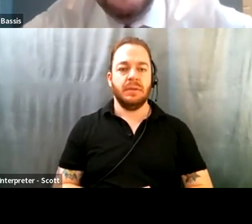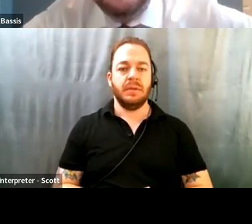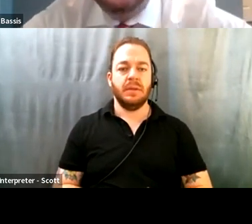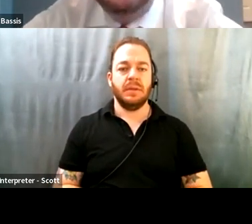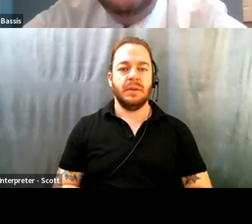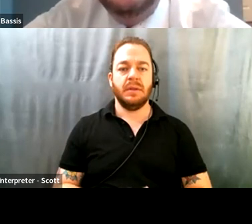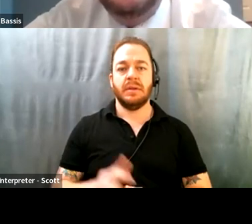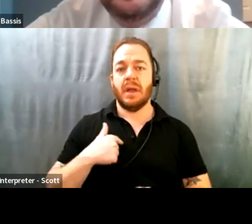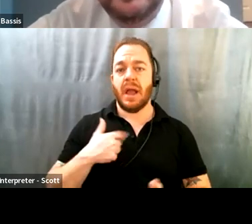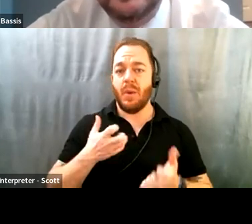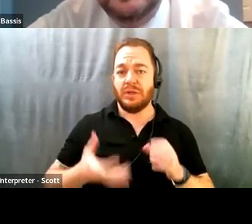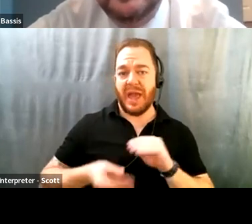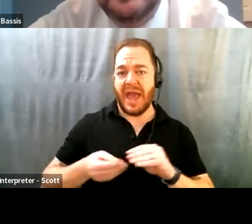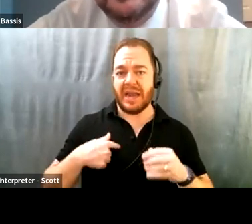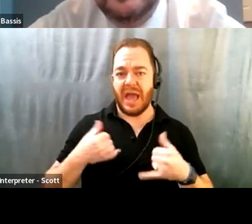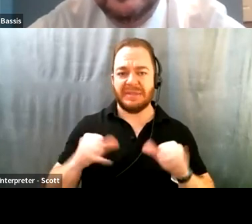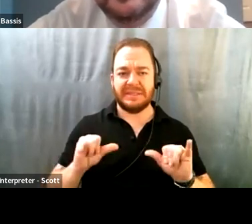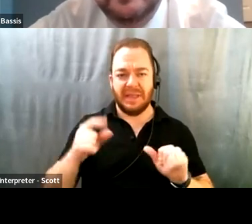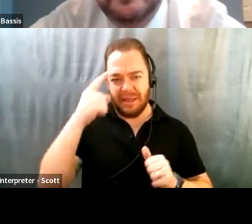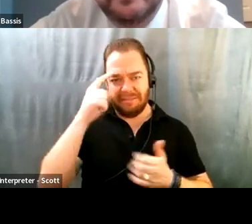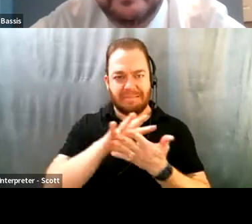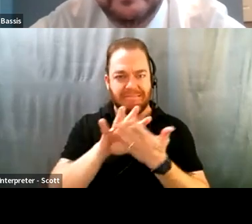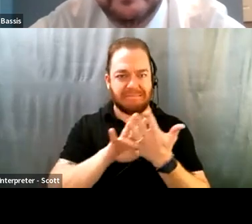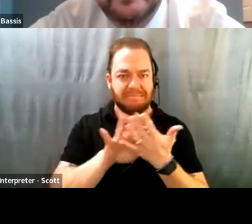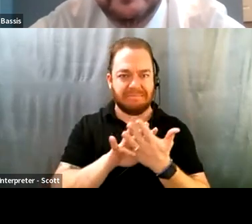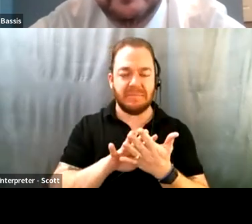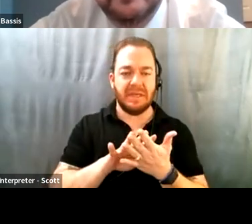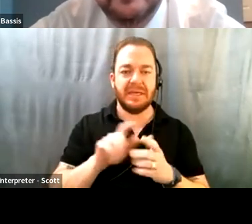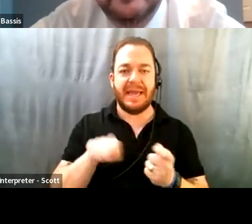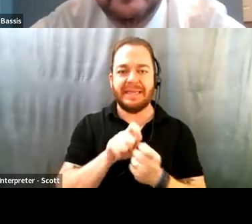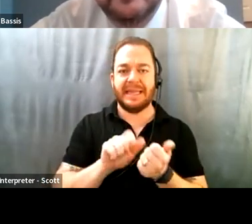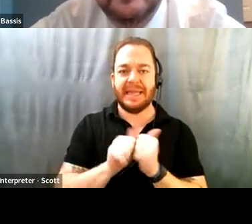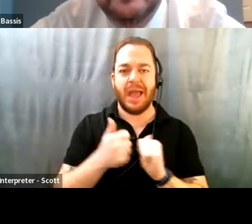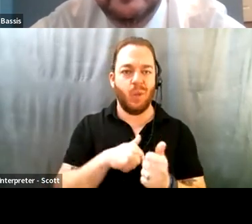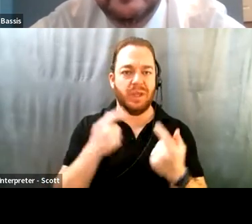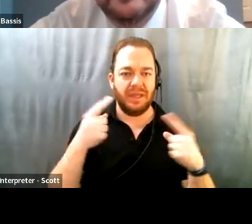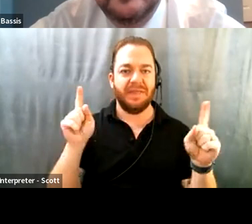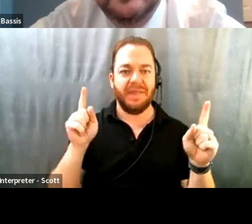I just want to add, I'm still a little bit foggy on exactly how we get there.